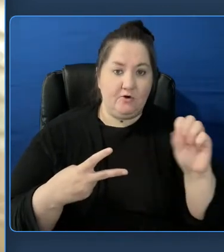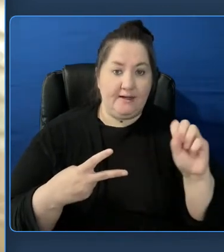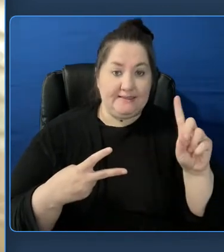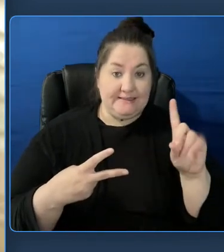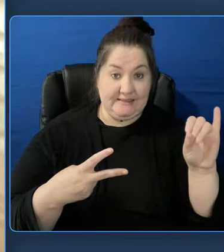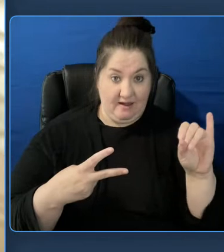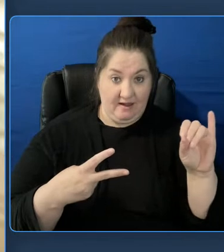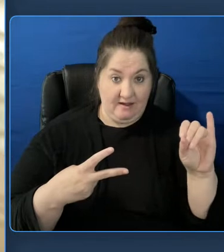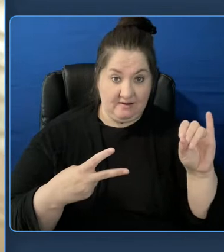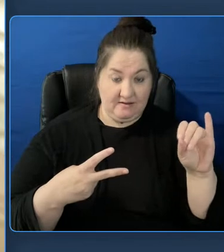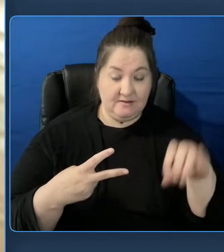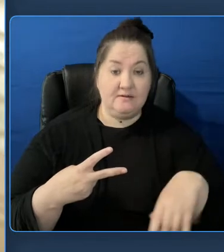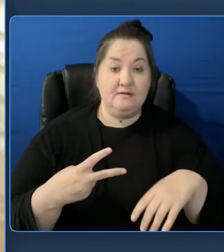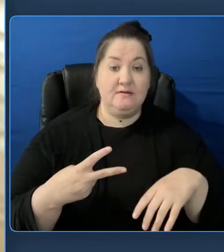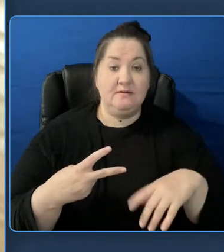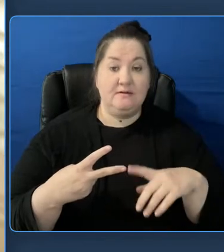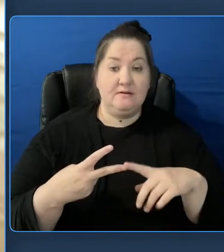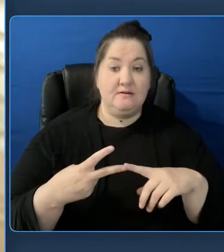SDI,